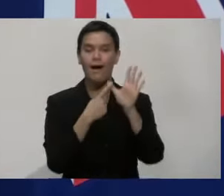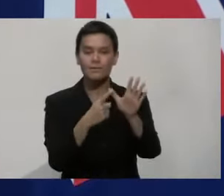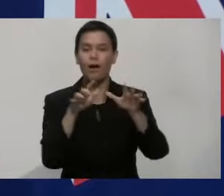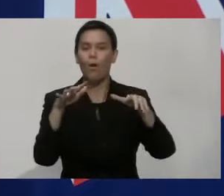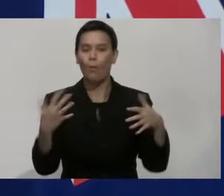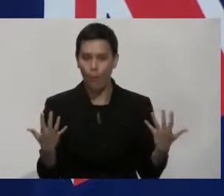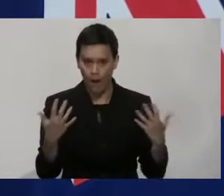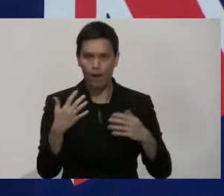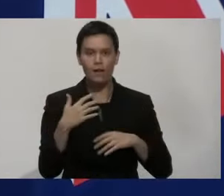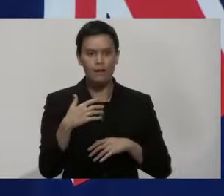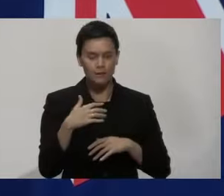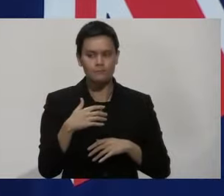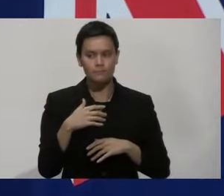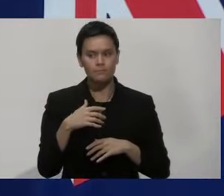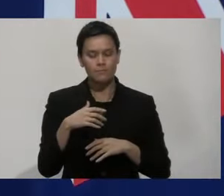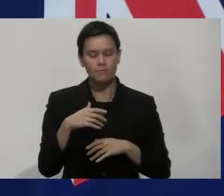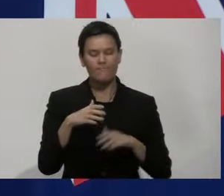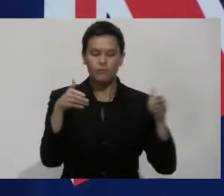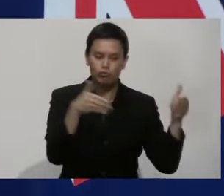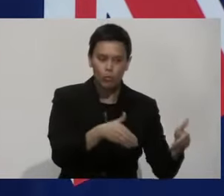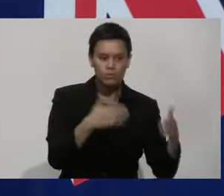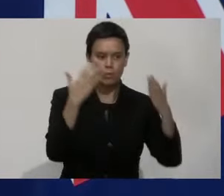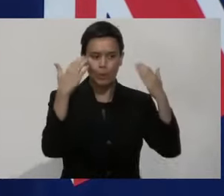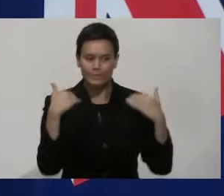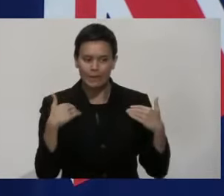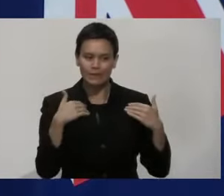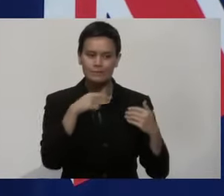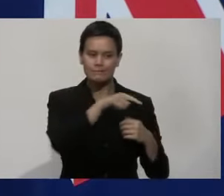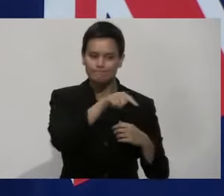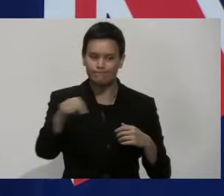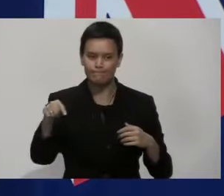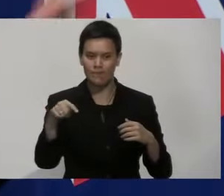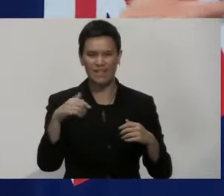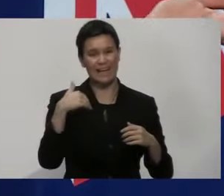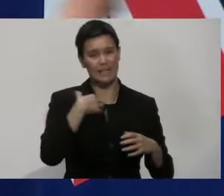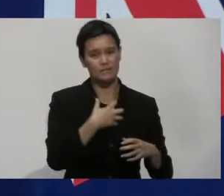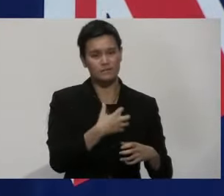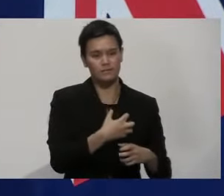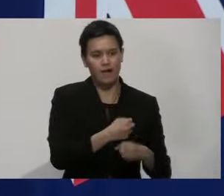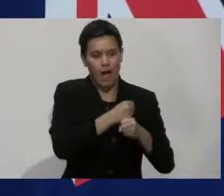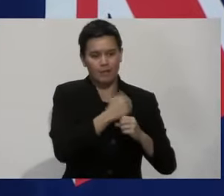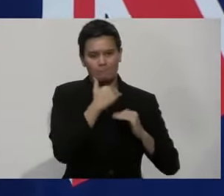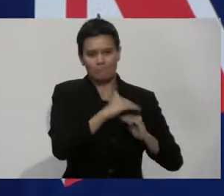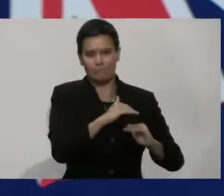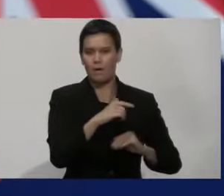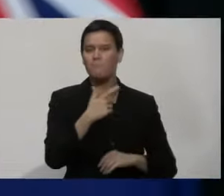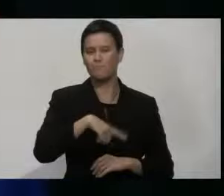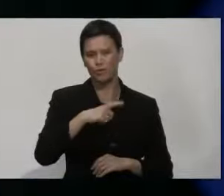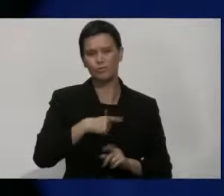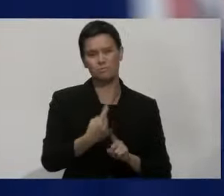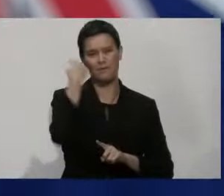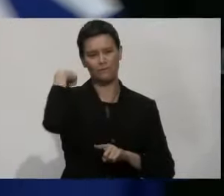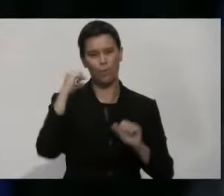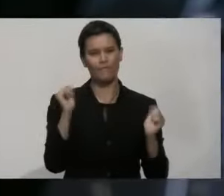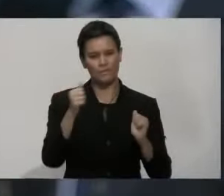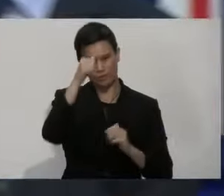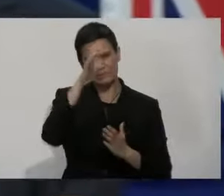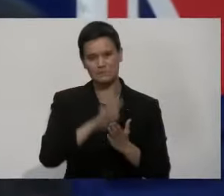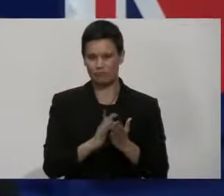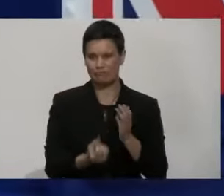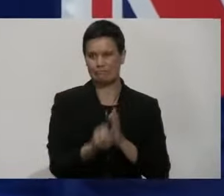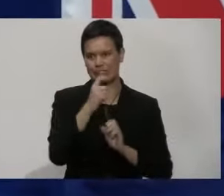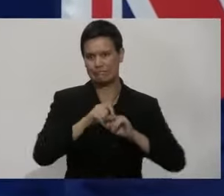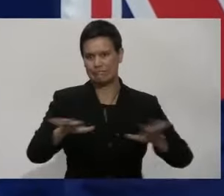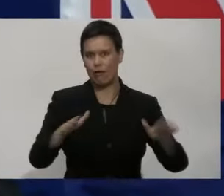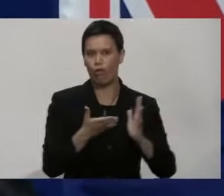where the restrictions are a bit tighter. And that's just been from lessons learned. Dr. Bloomfield, do you have further you want to speak to on that?